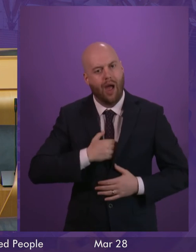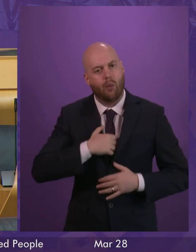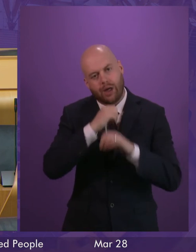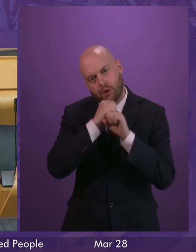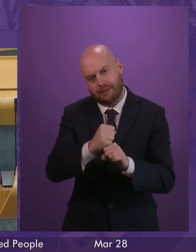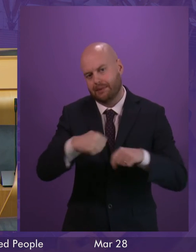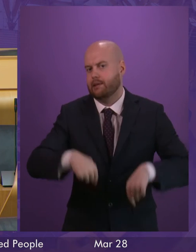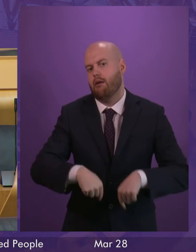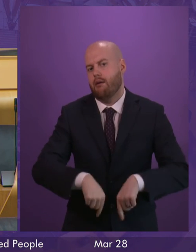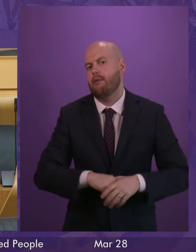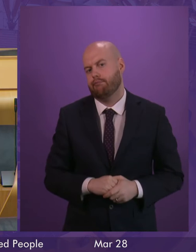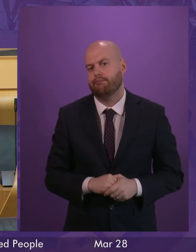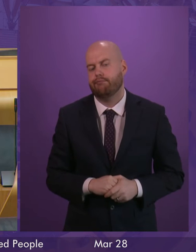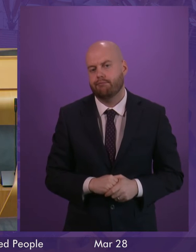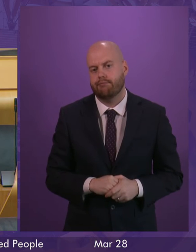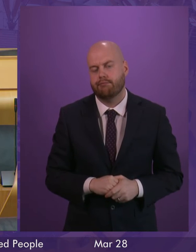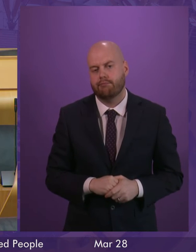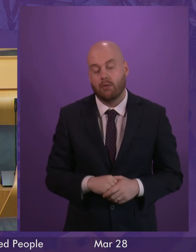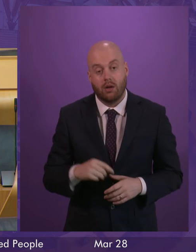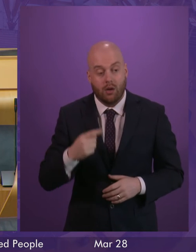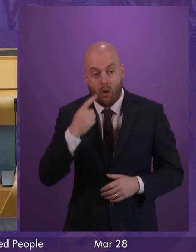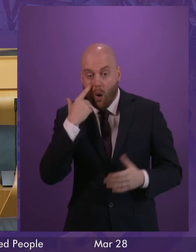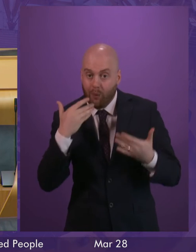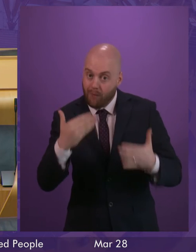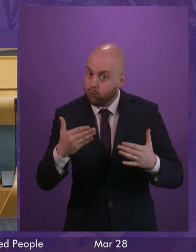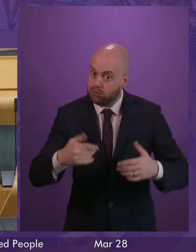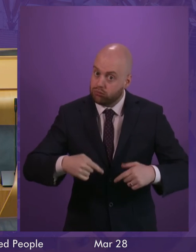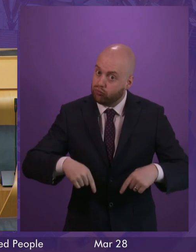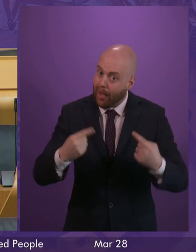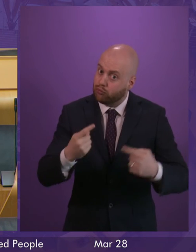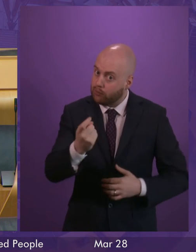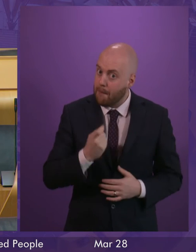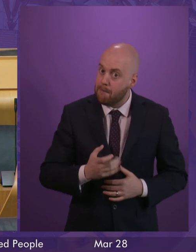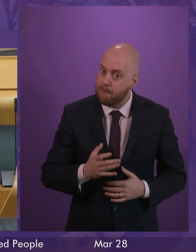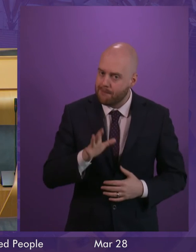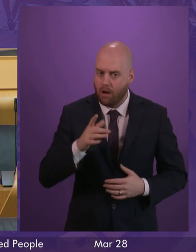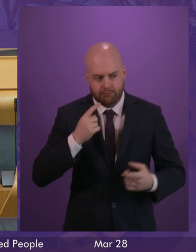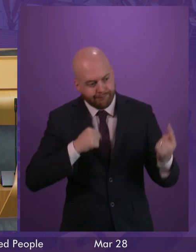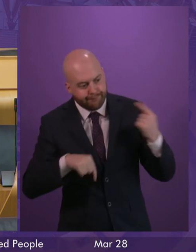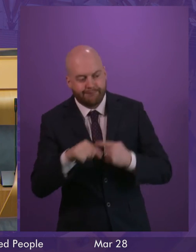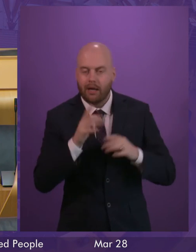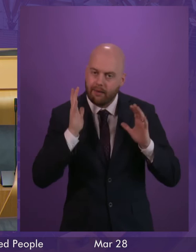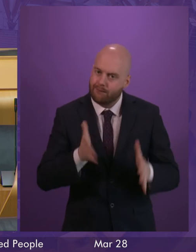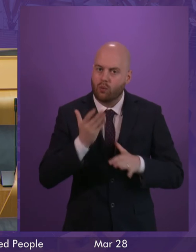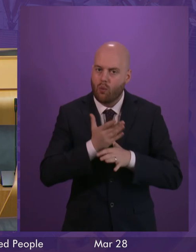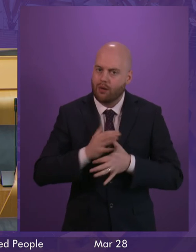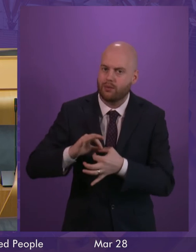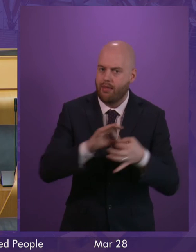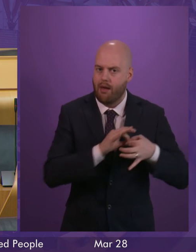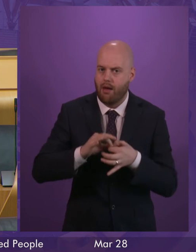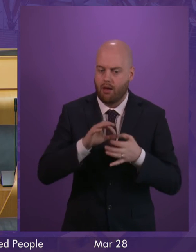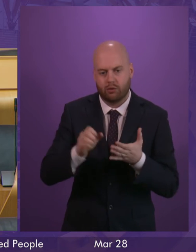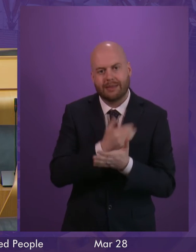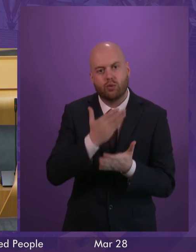as we look forward to the challenges ahead of us I hope that we will all commit to working together to ensure that people with disabilities in Scotland